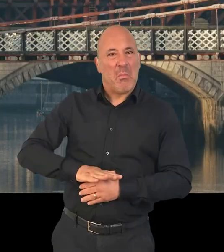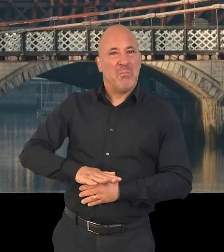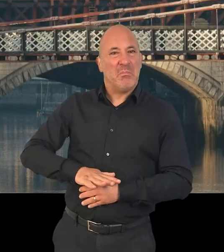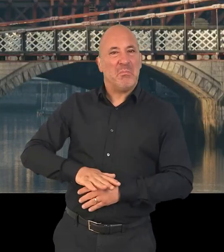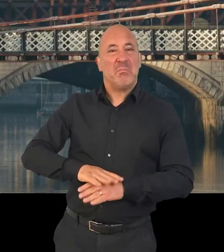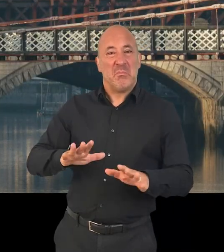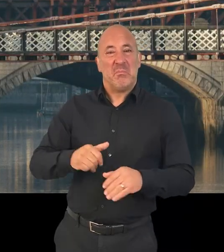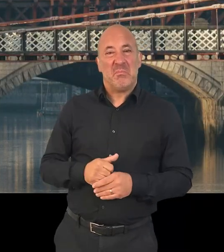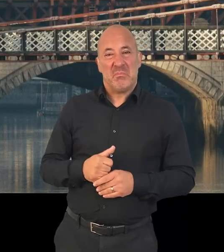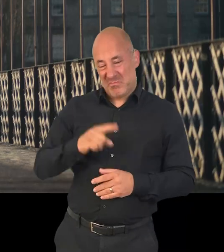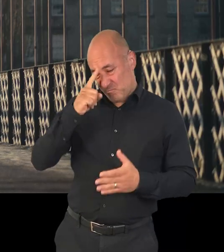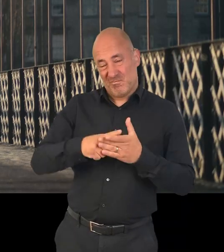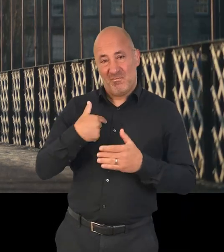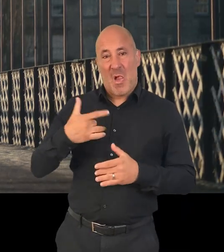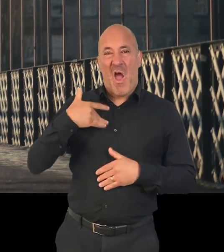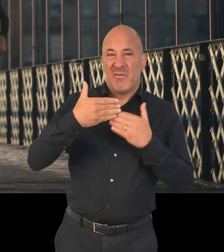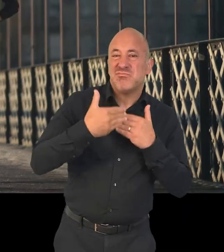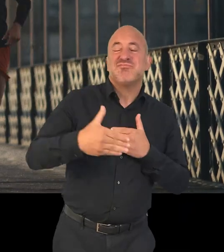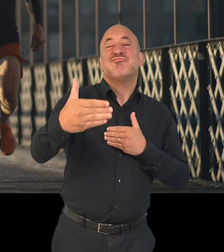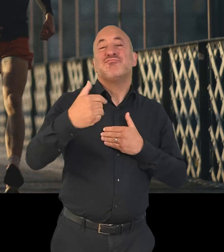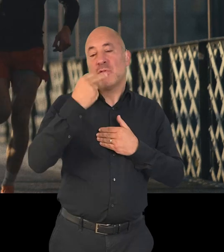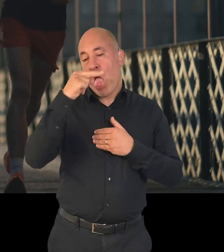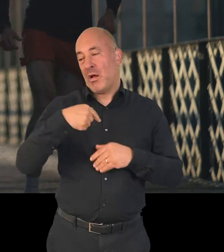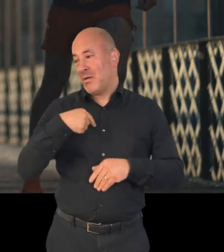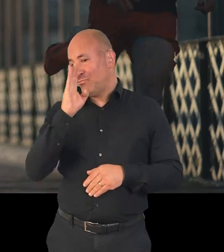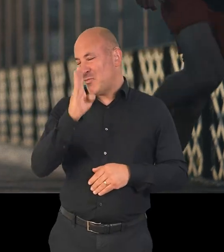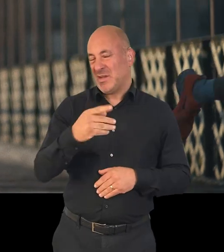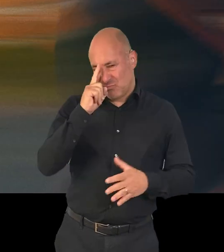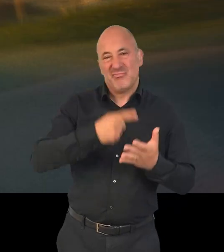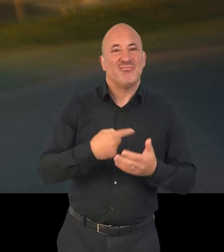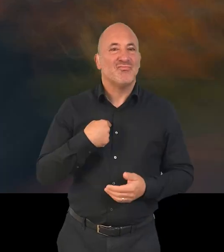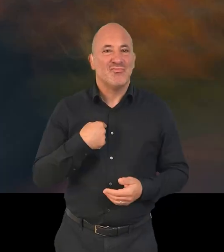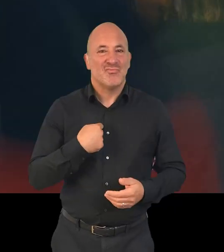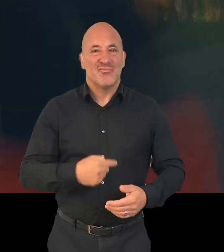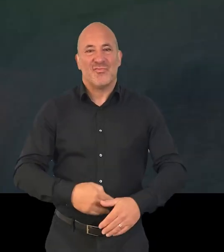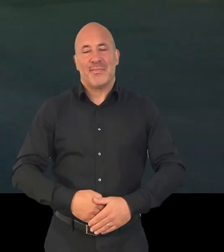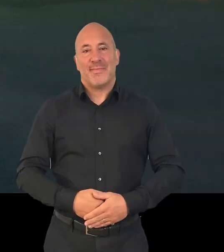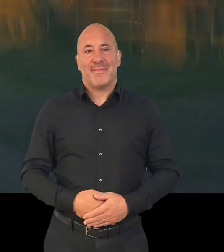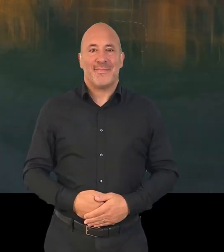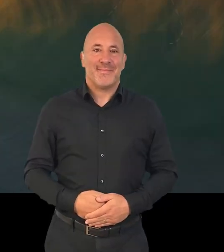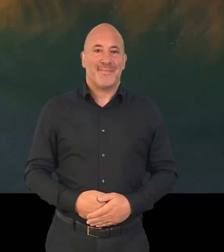part of myself and go through the rest of my life pretending to be straight.